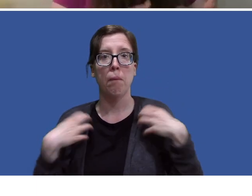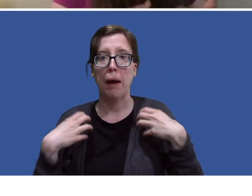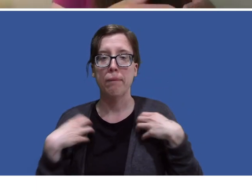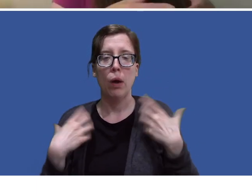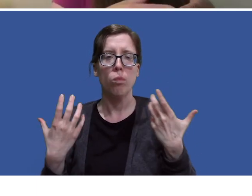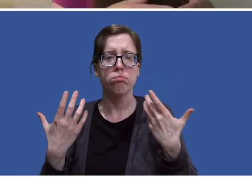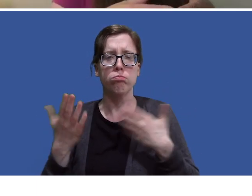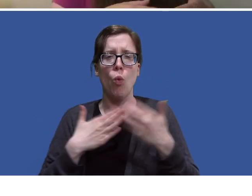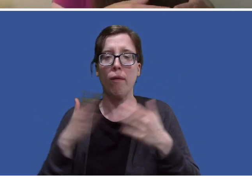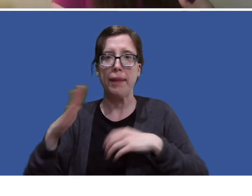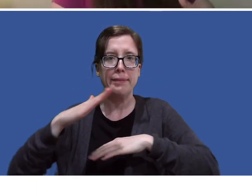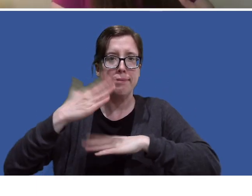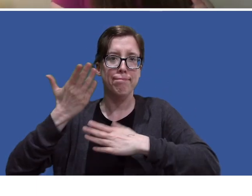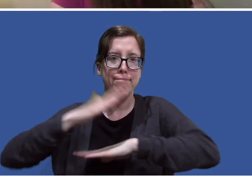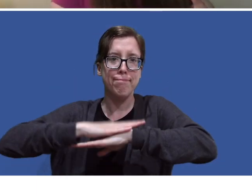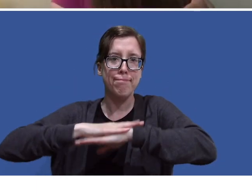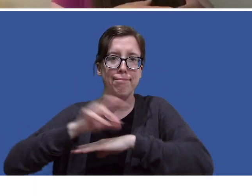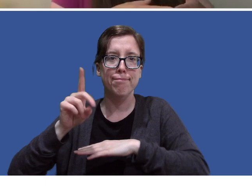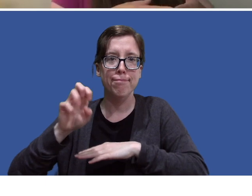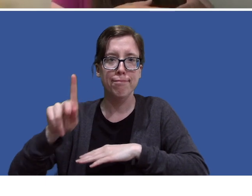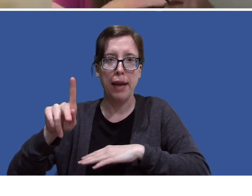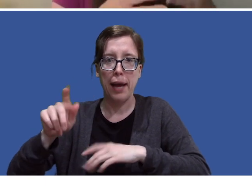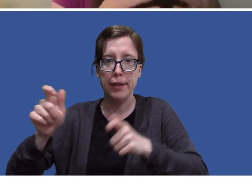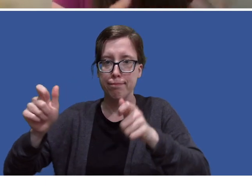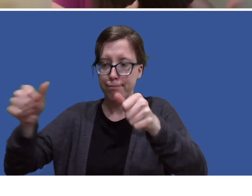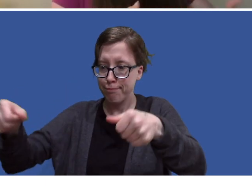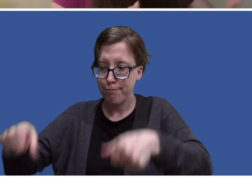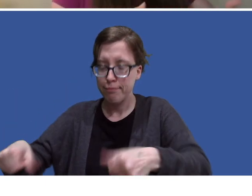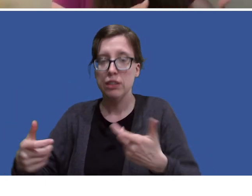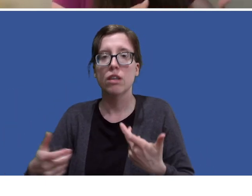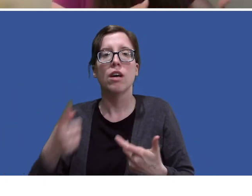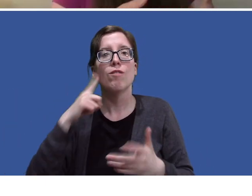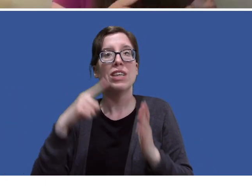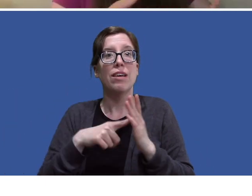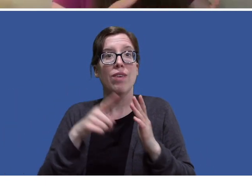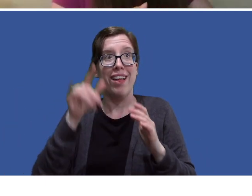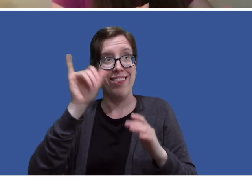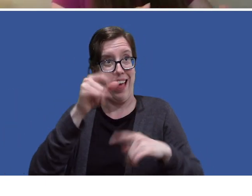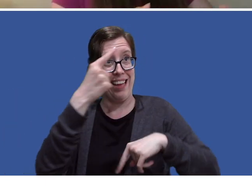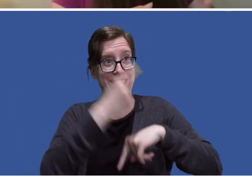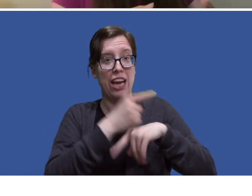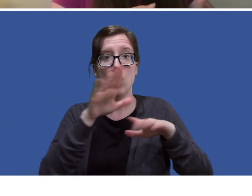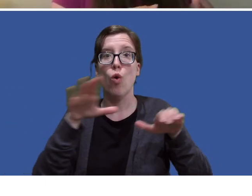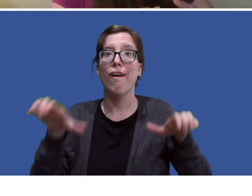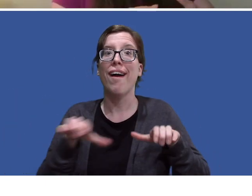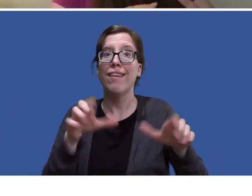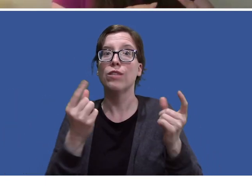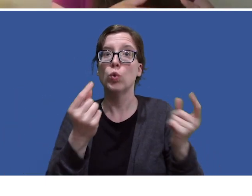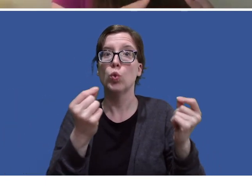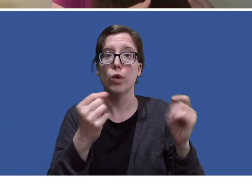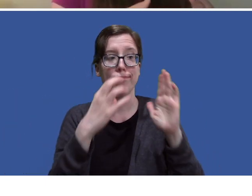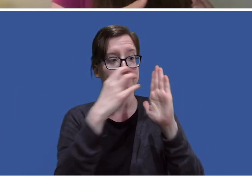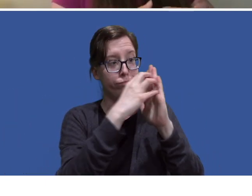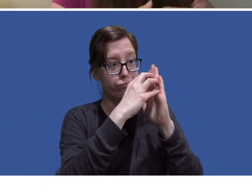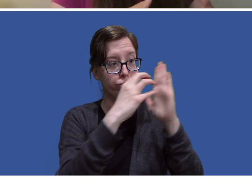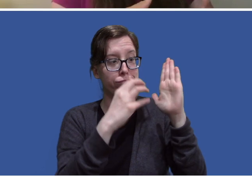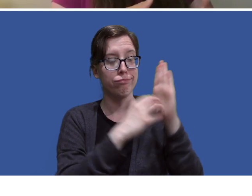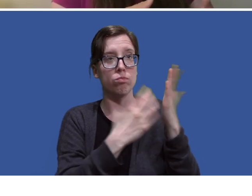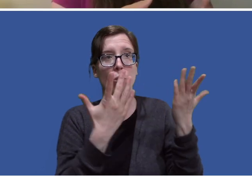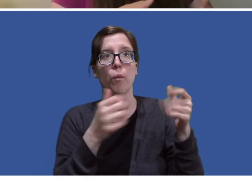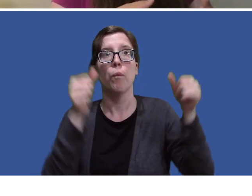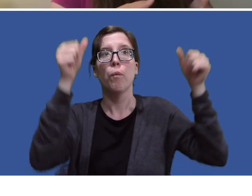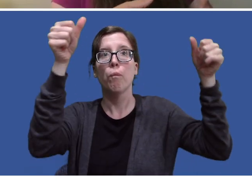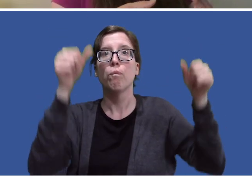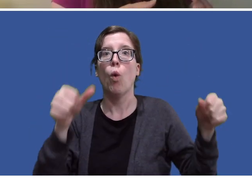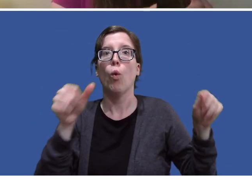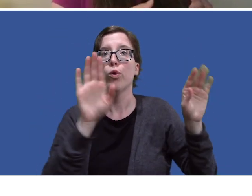typically break down the activities in your class and you're able to post those on a board or share it with the student, it really does help to